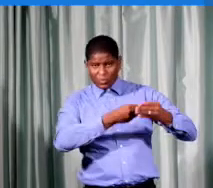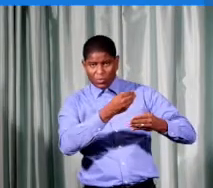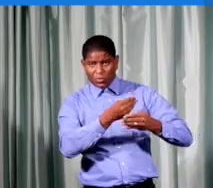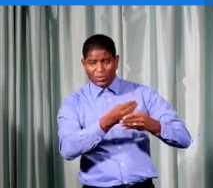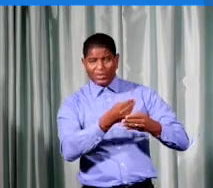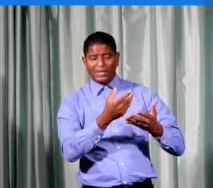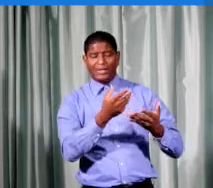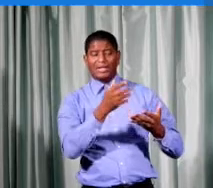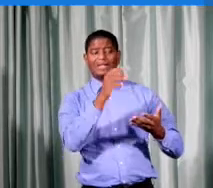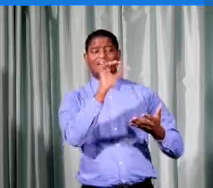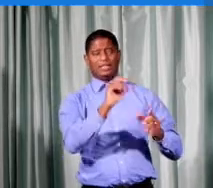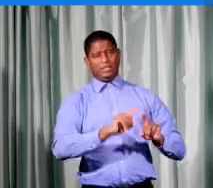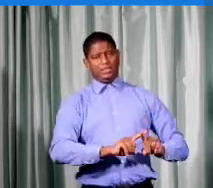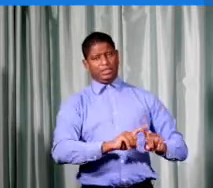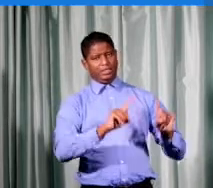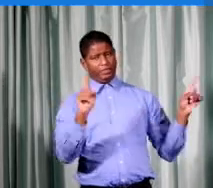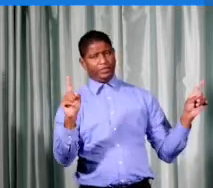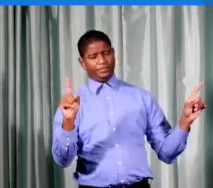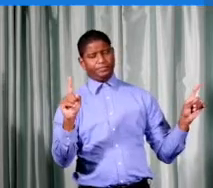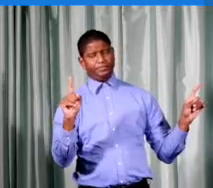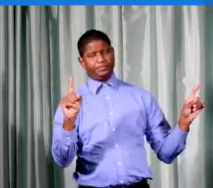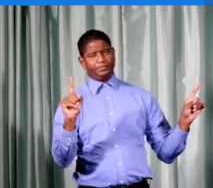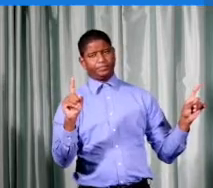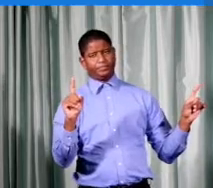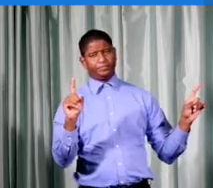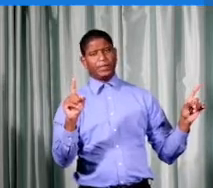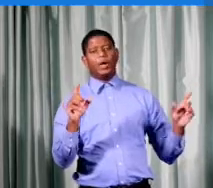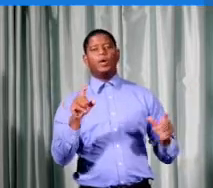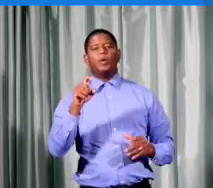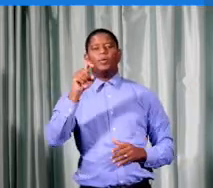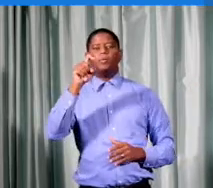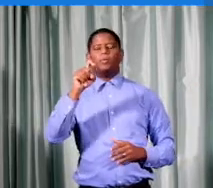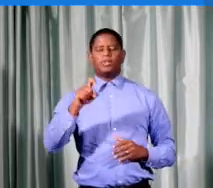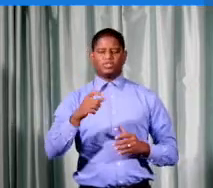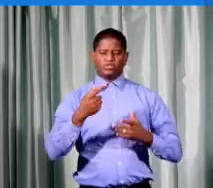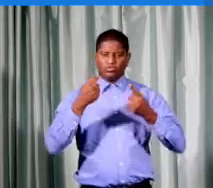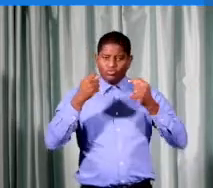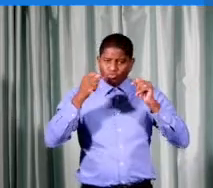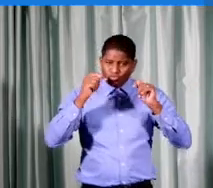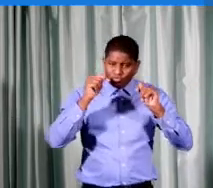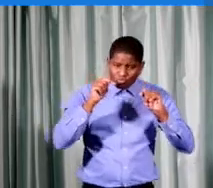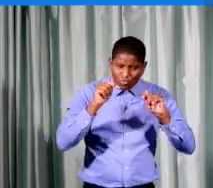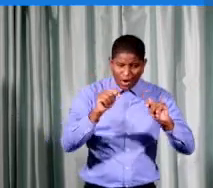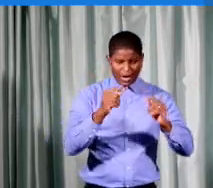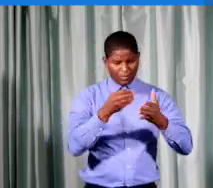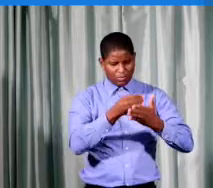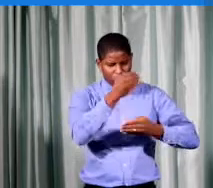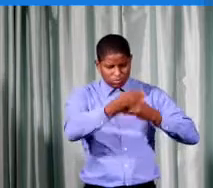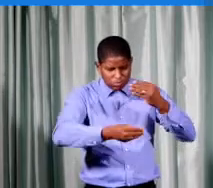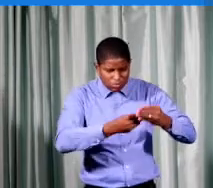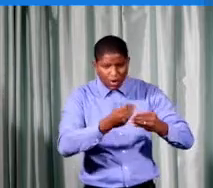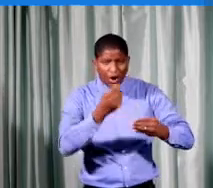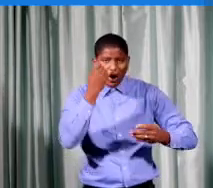say, but unless you're willing to put in the effort to learn accounting, how to read and interpret financial